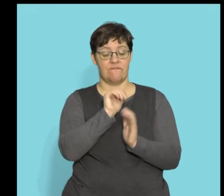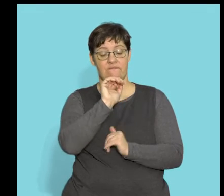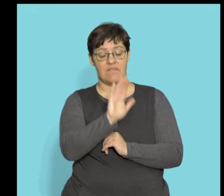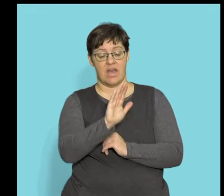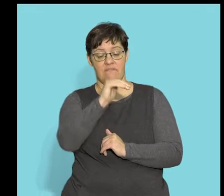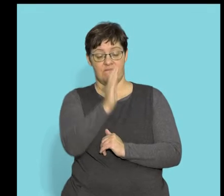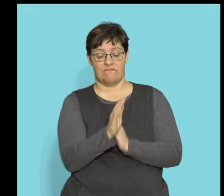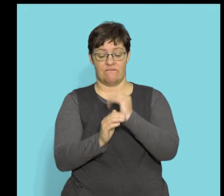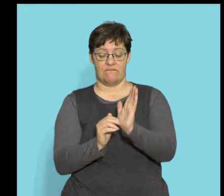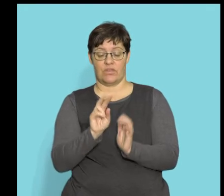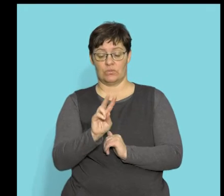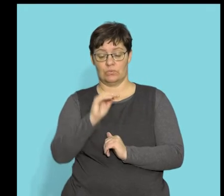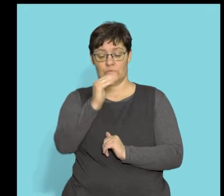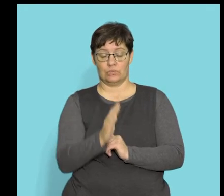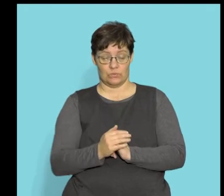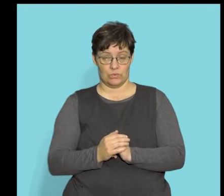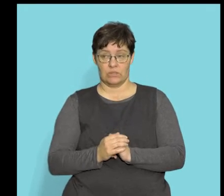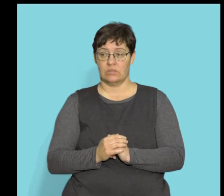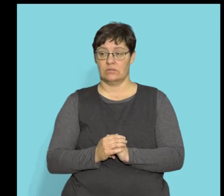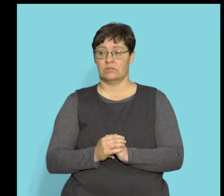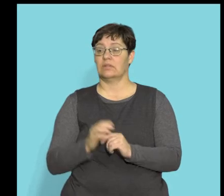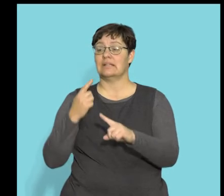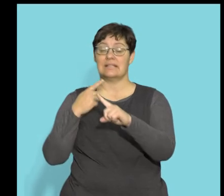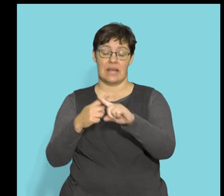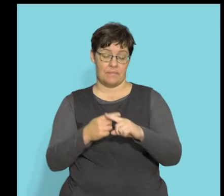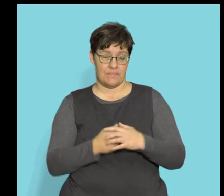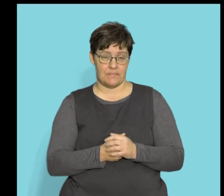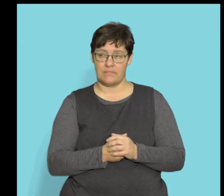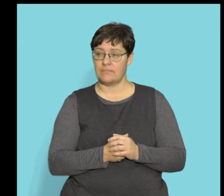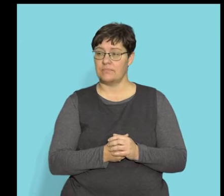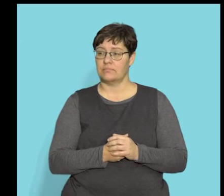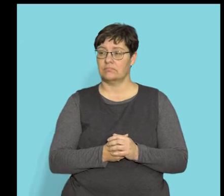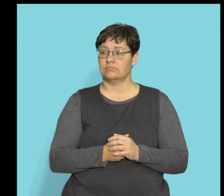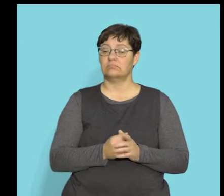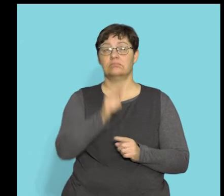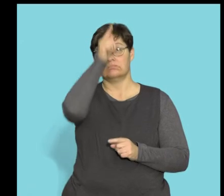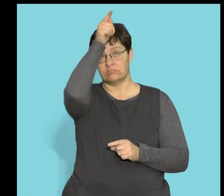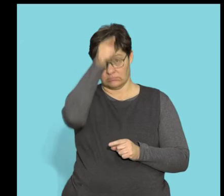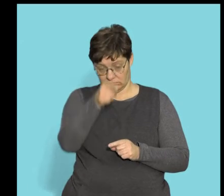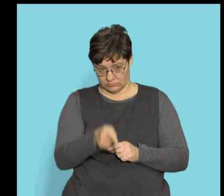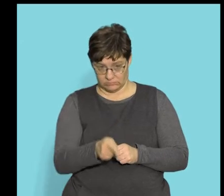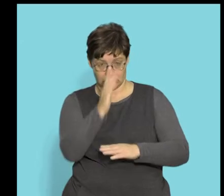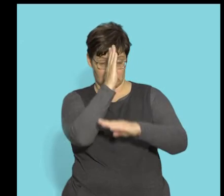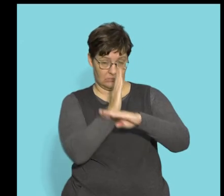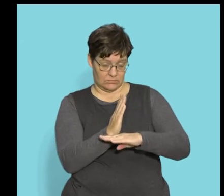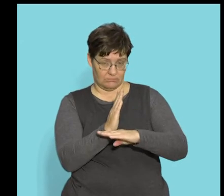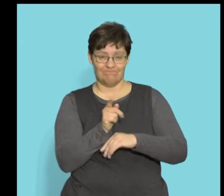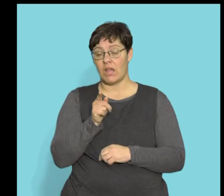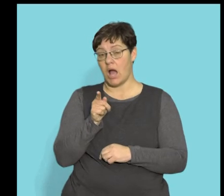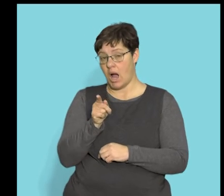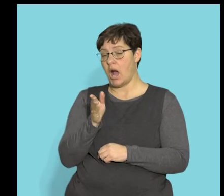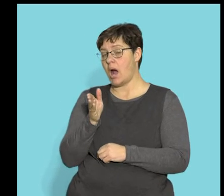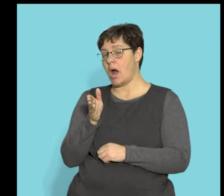2. We then know that it is going to be multiplied by my perpendicular